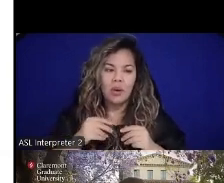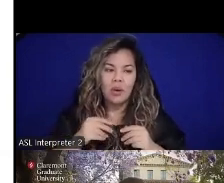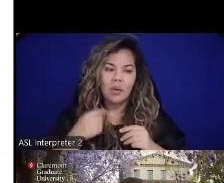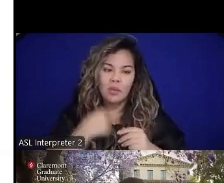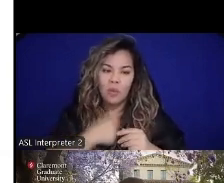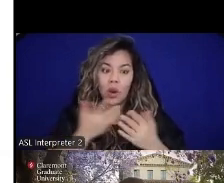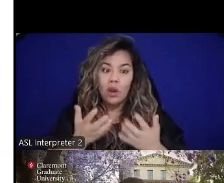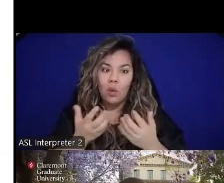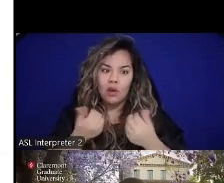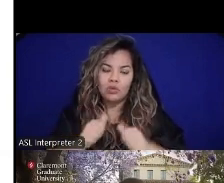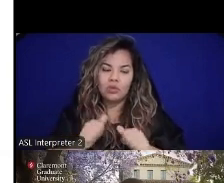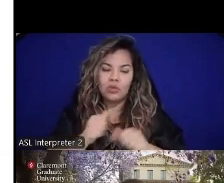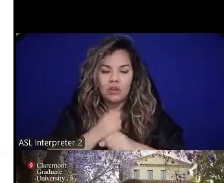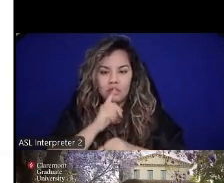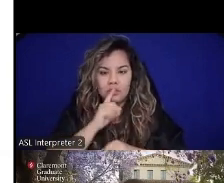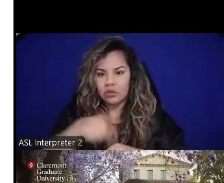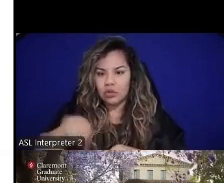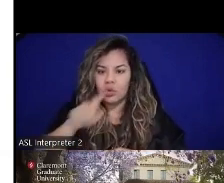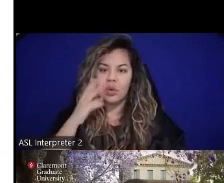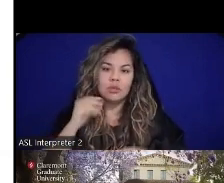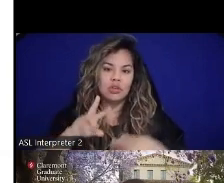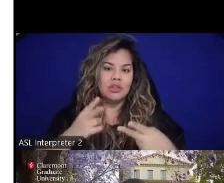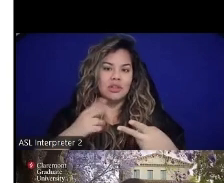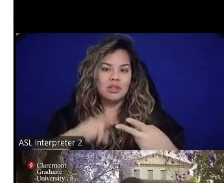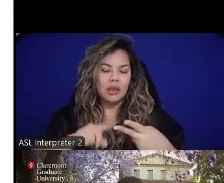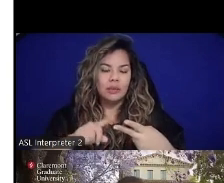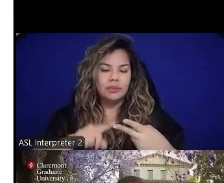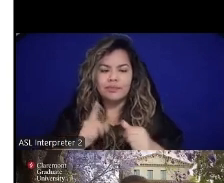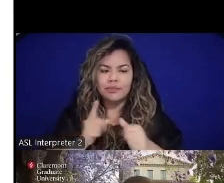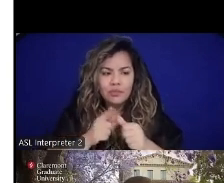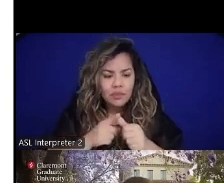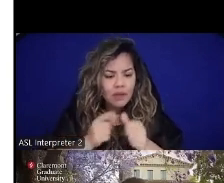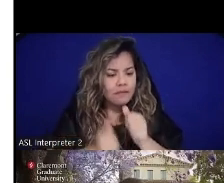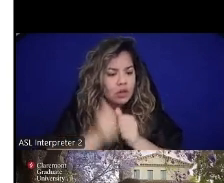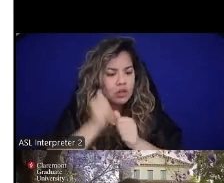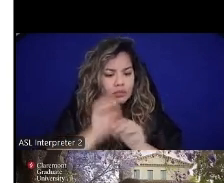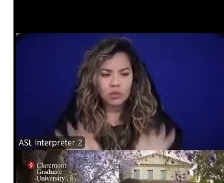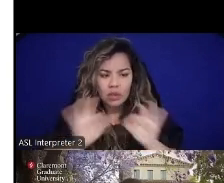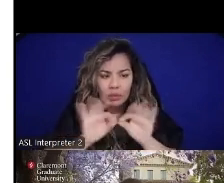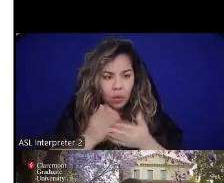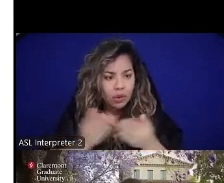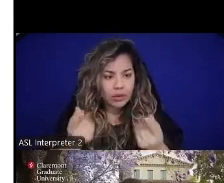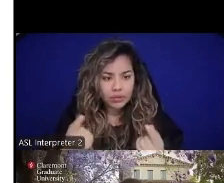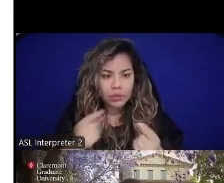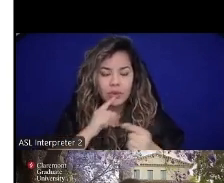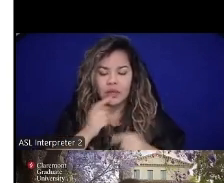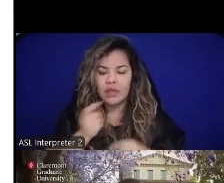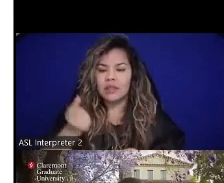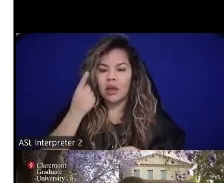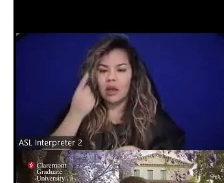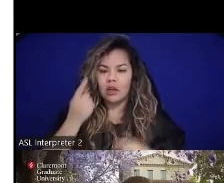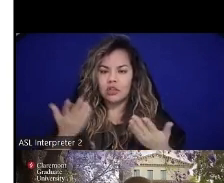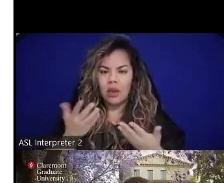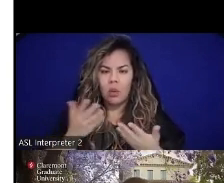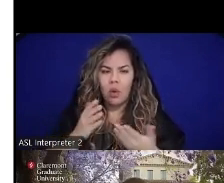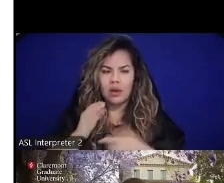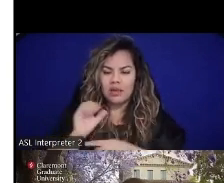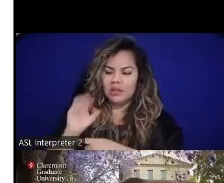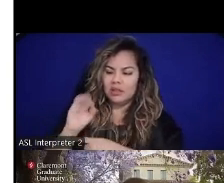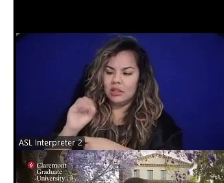second scenario. So the first and most important thing to do is to understand what the scope and aims of